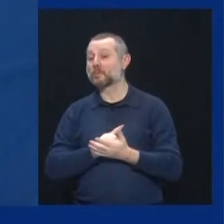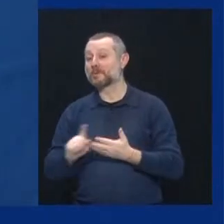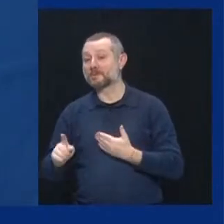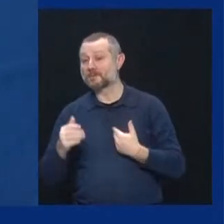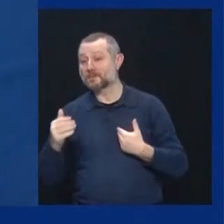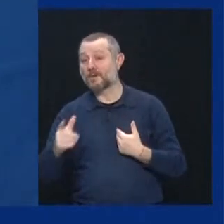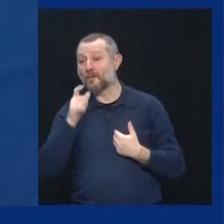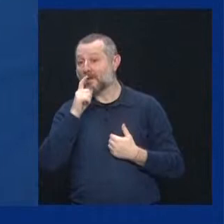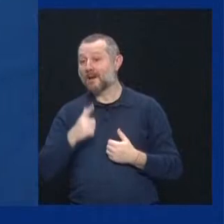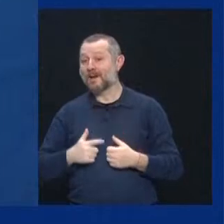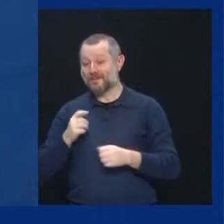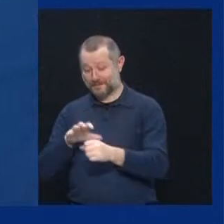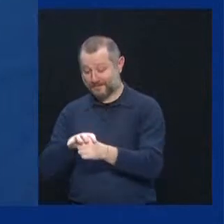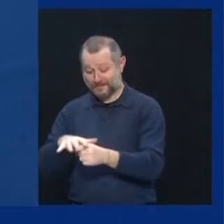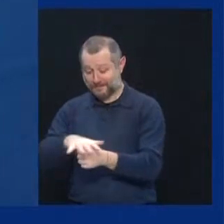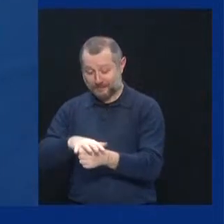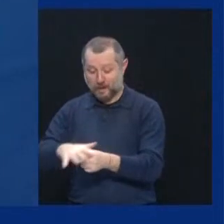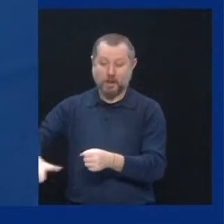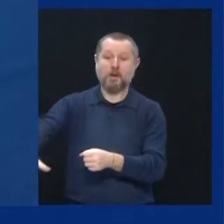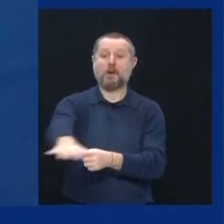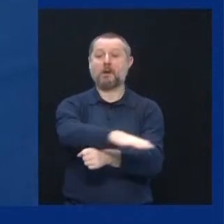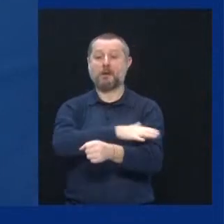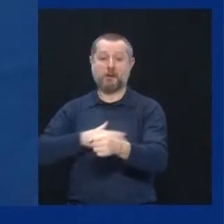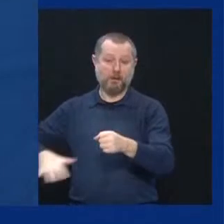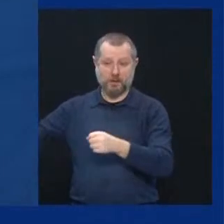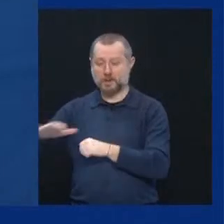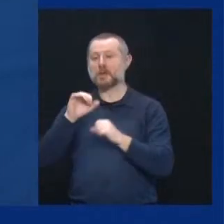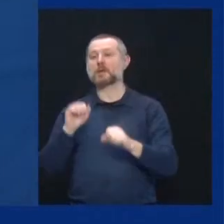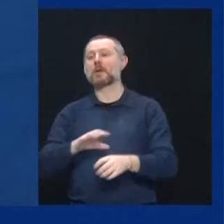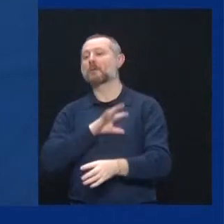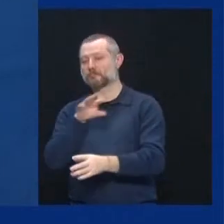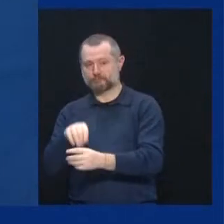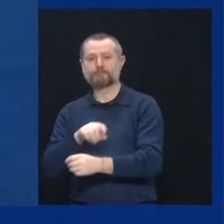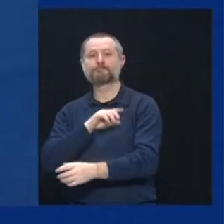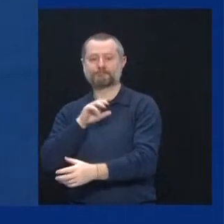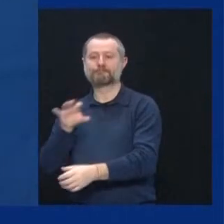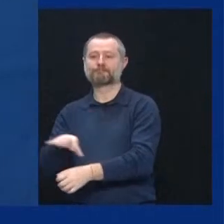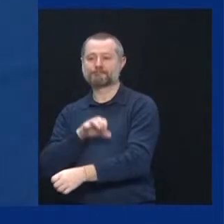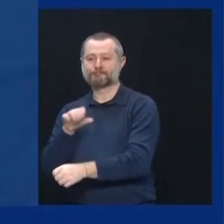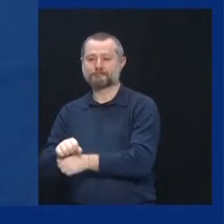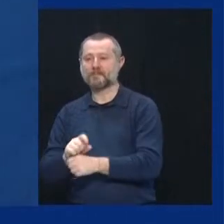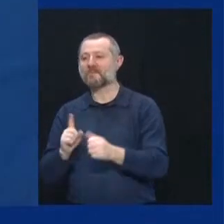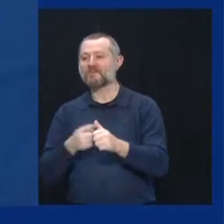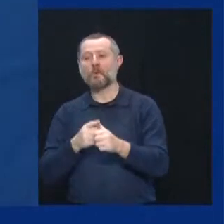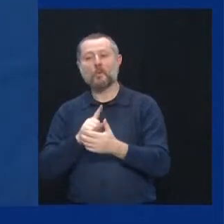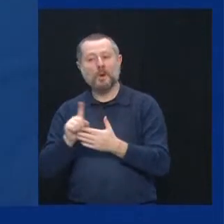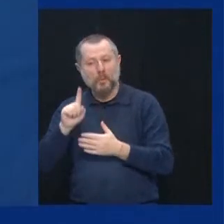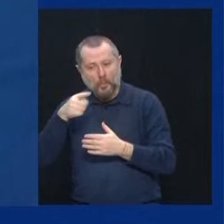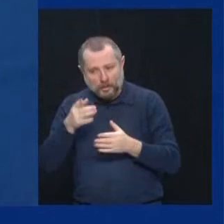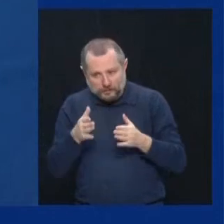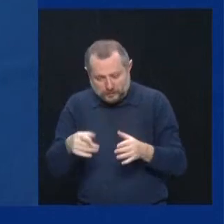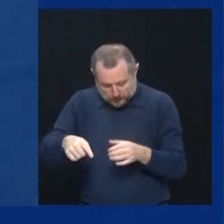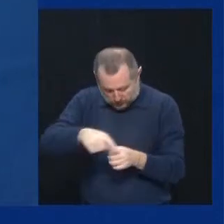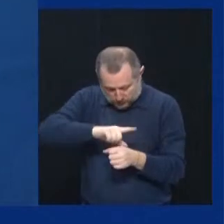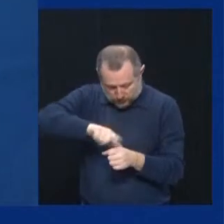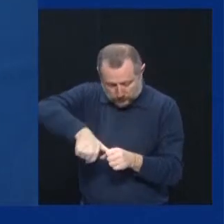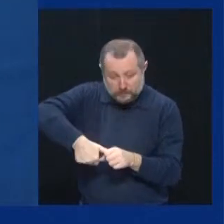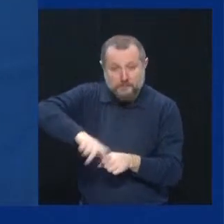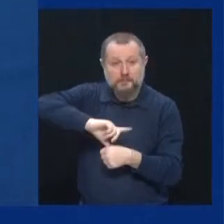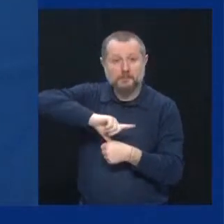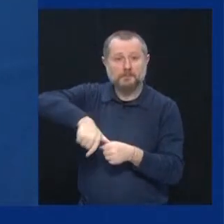all residents of that borough. But for 1 week, we're targeting certain communities with